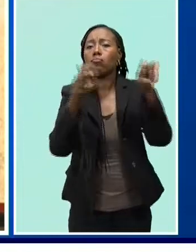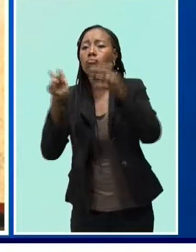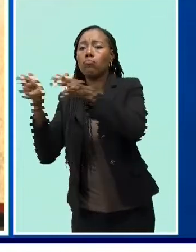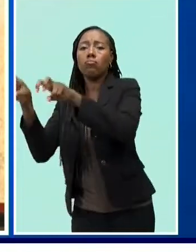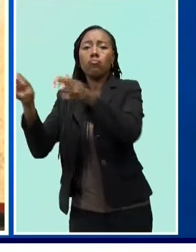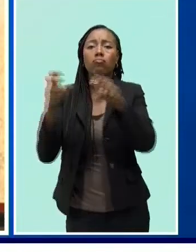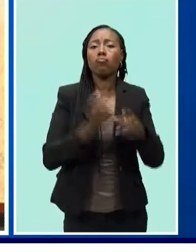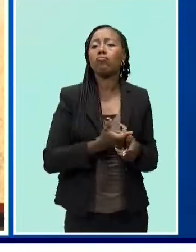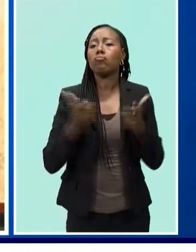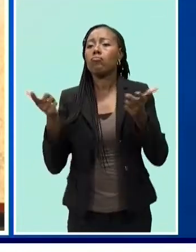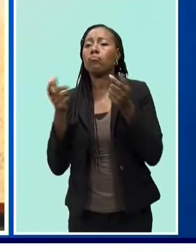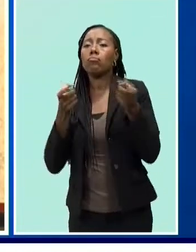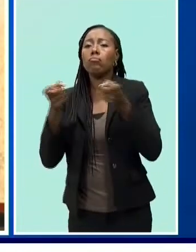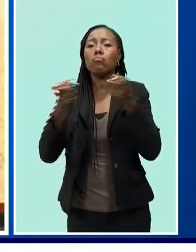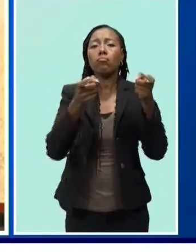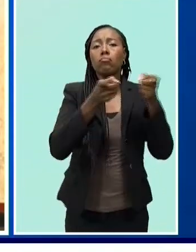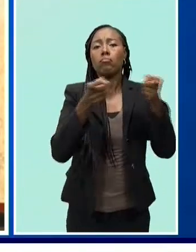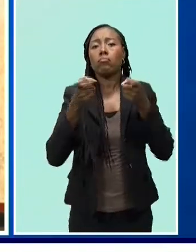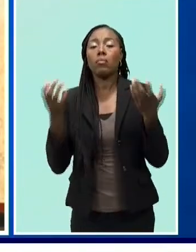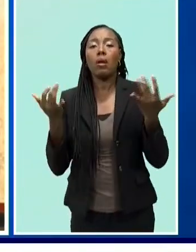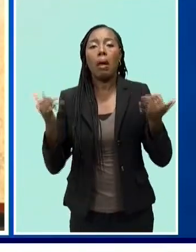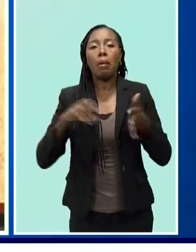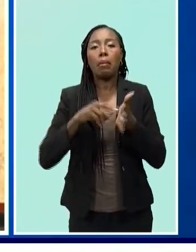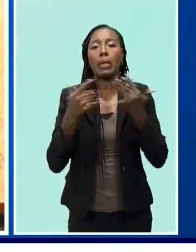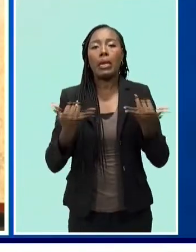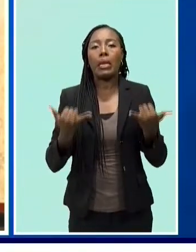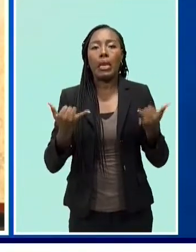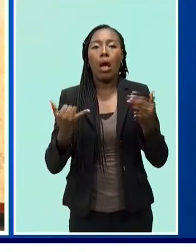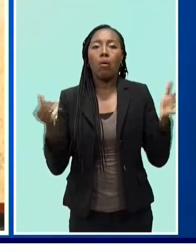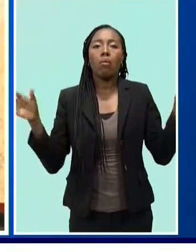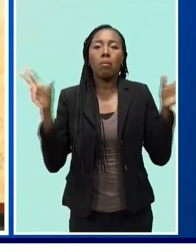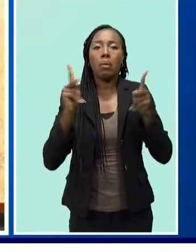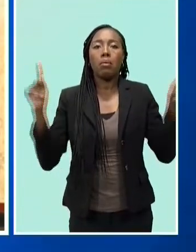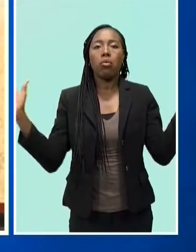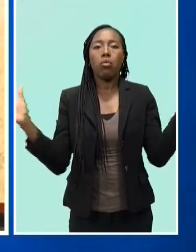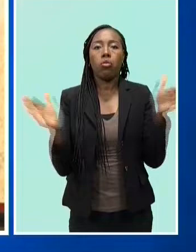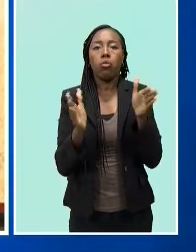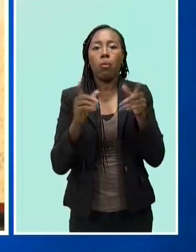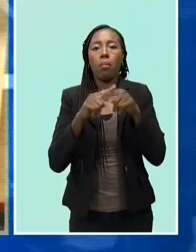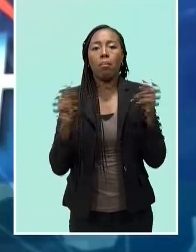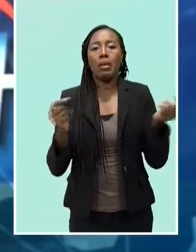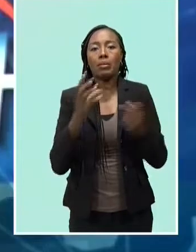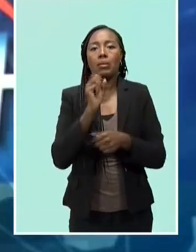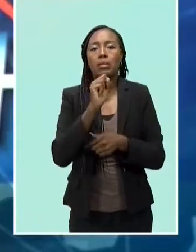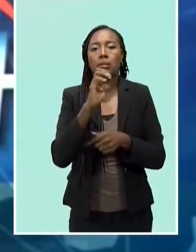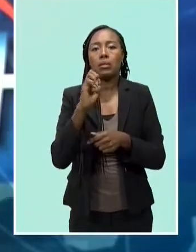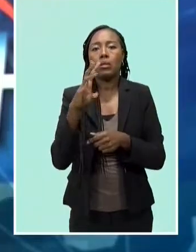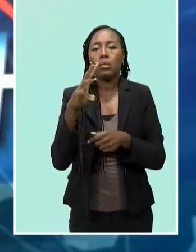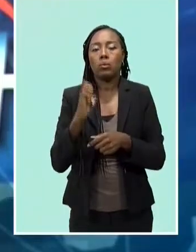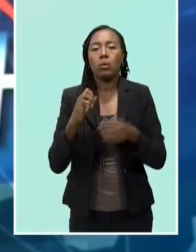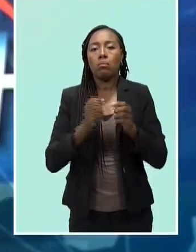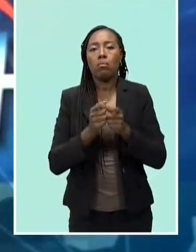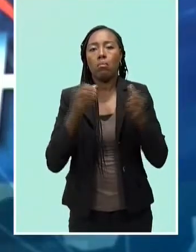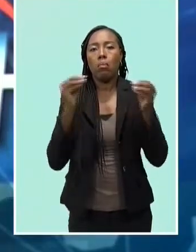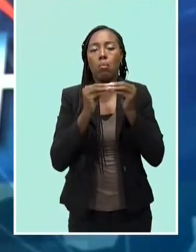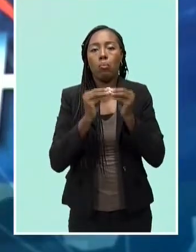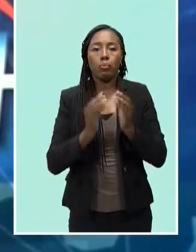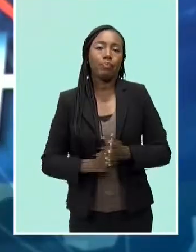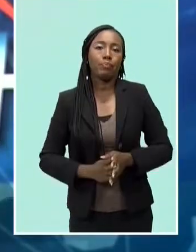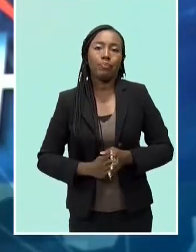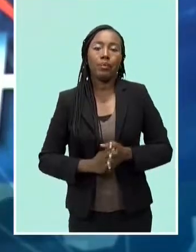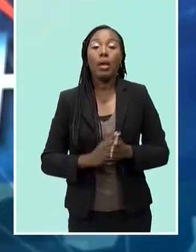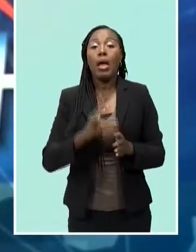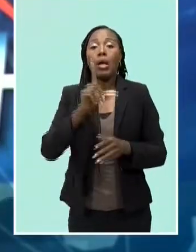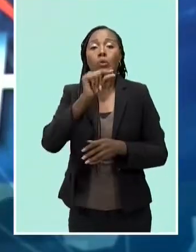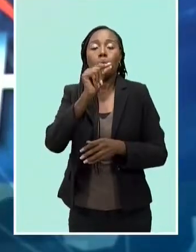much soldiers as we used to have. So we have less people and more sargassum. Meantime, the 2018-2019